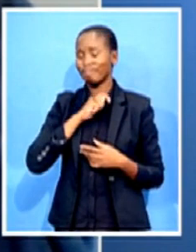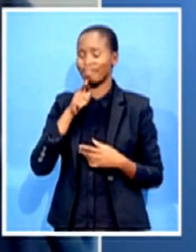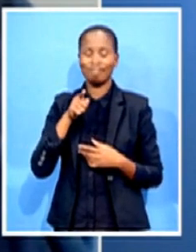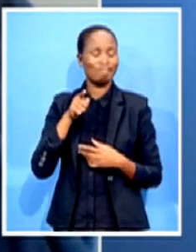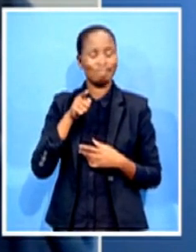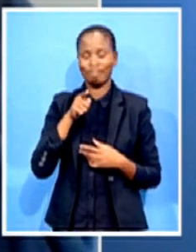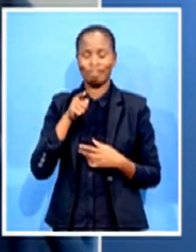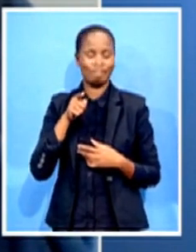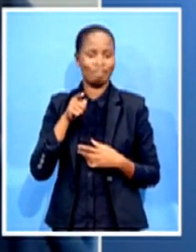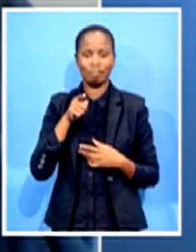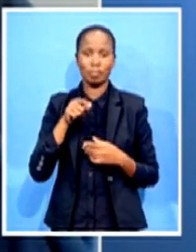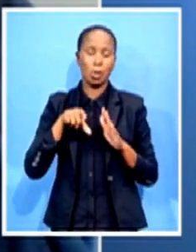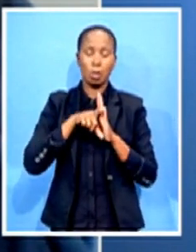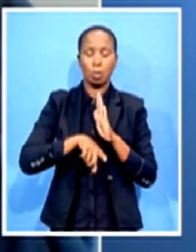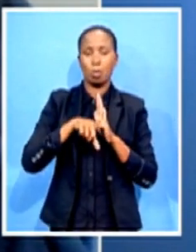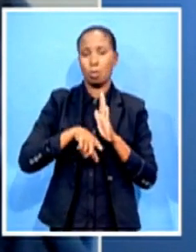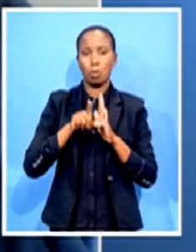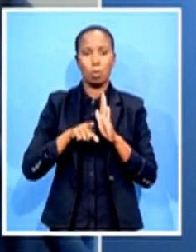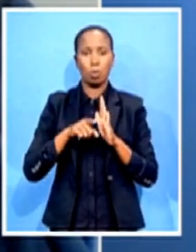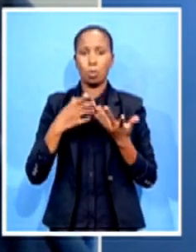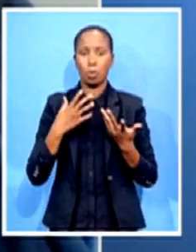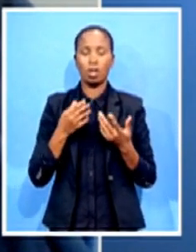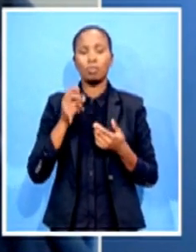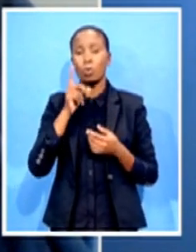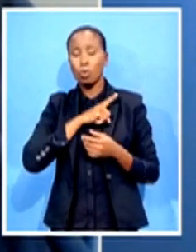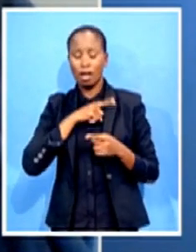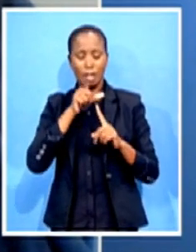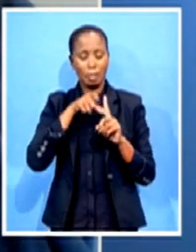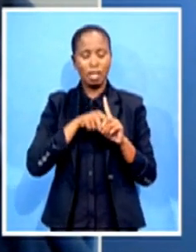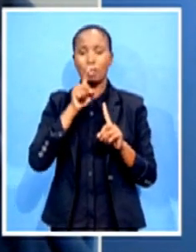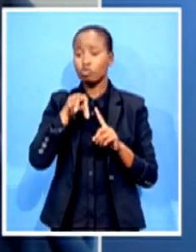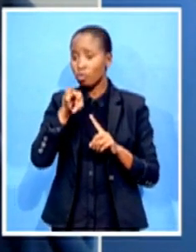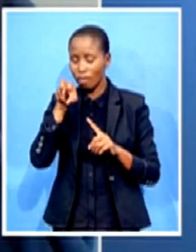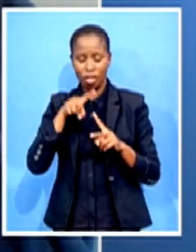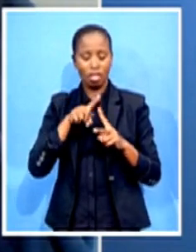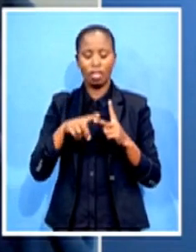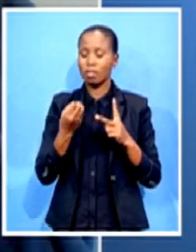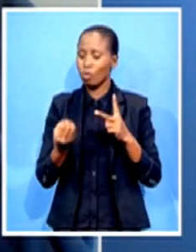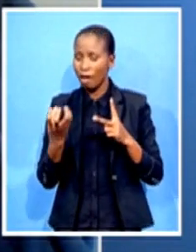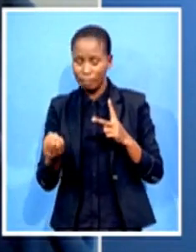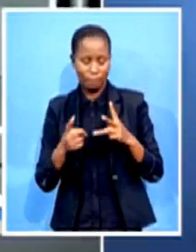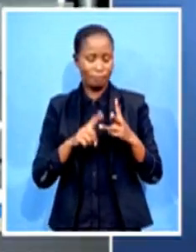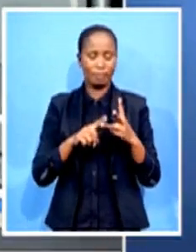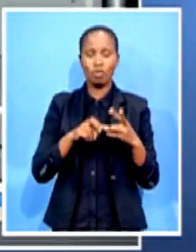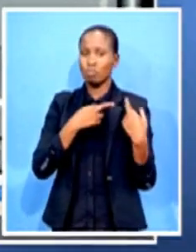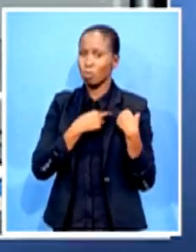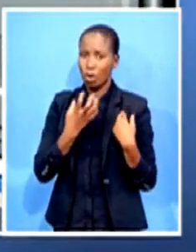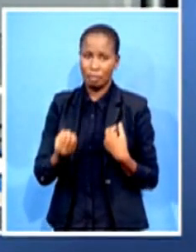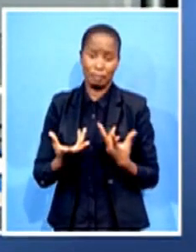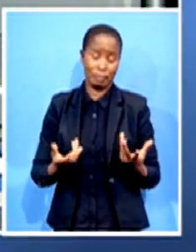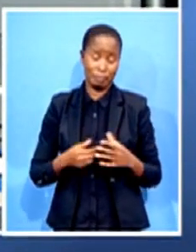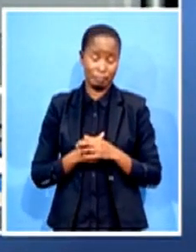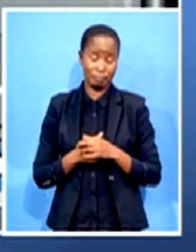is traveling, someone who has kids, someone who's got responsibilities. Just help me understand this. I just need